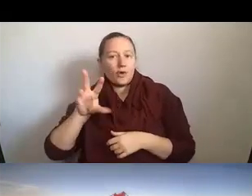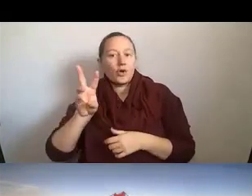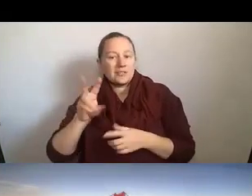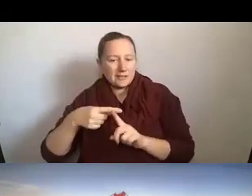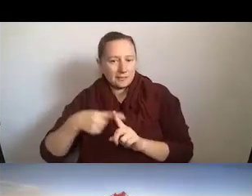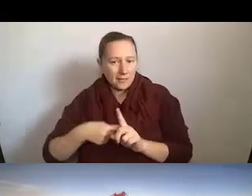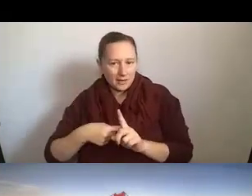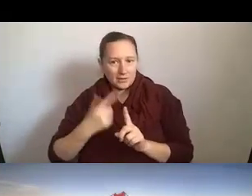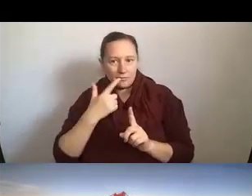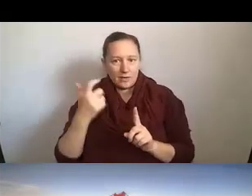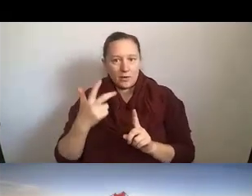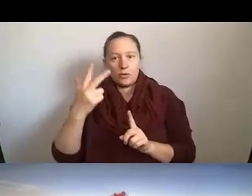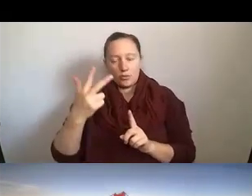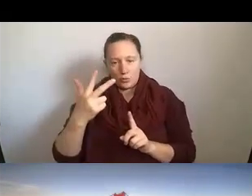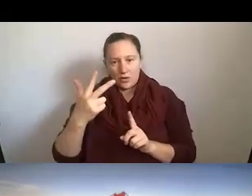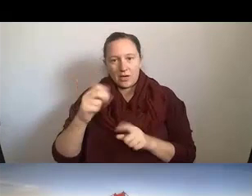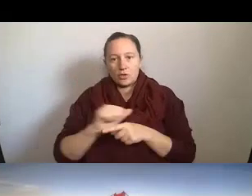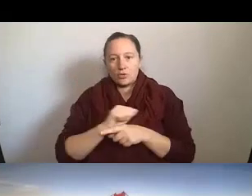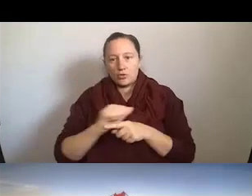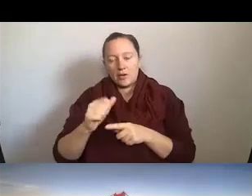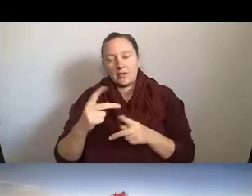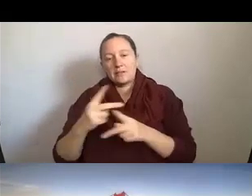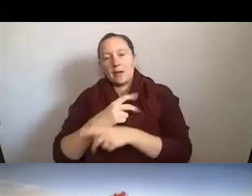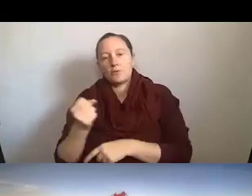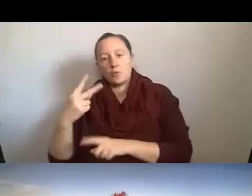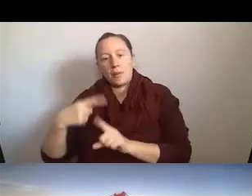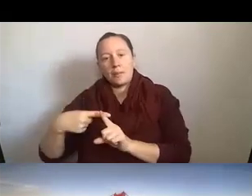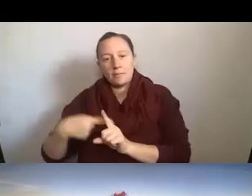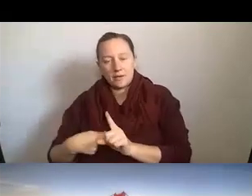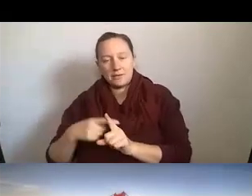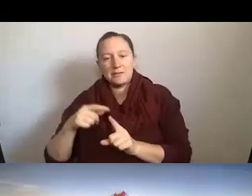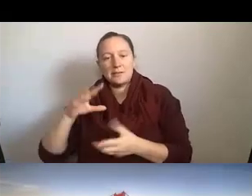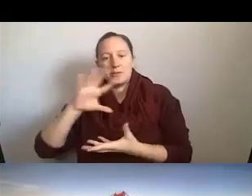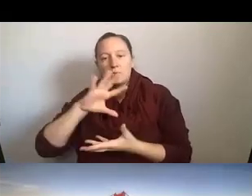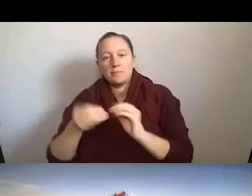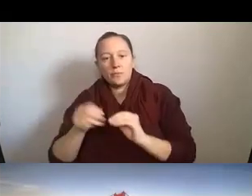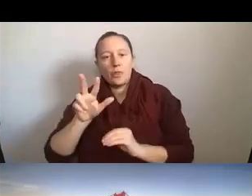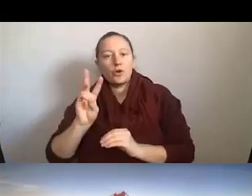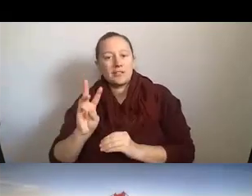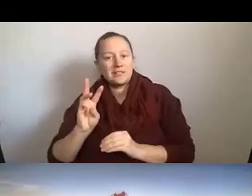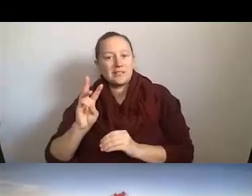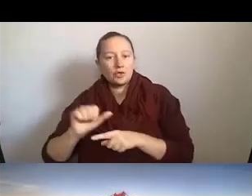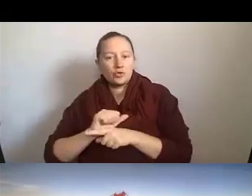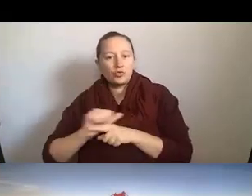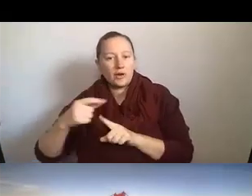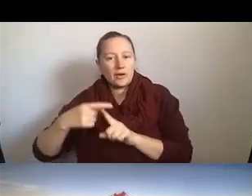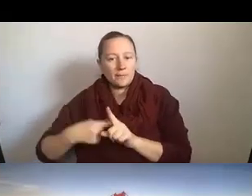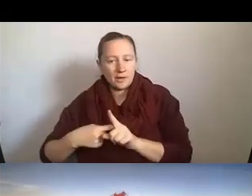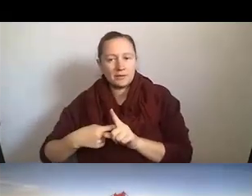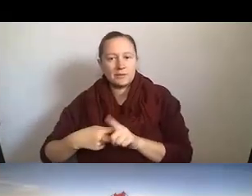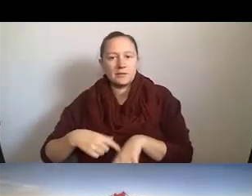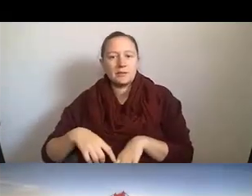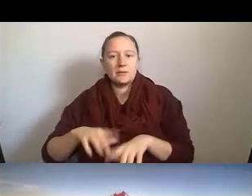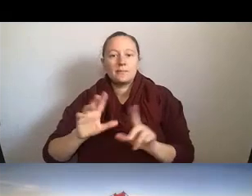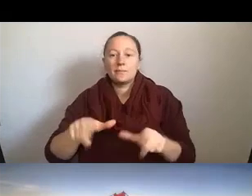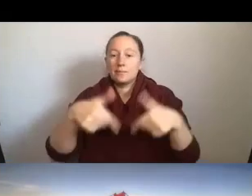somebody for less than 9 months, you have to get NIH prior approval. Next.